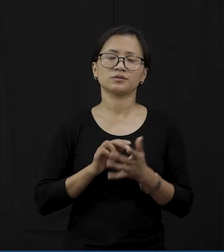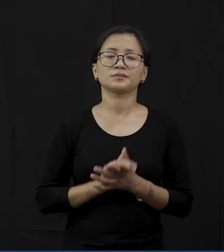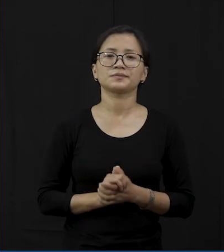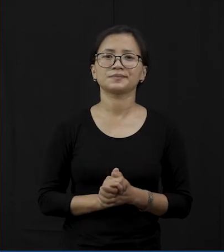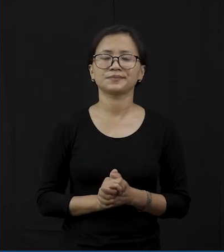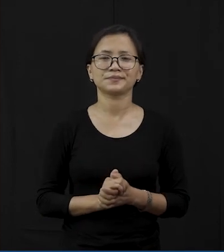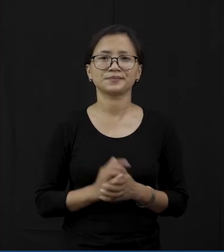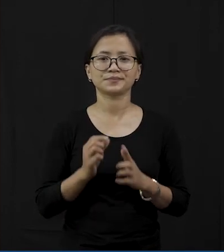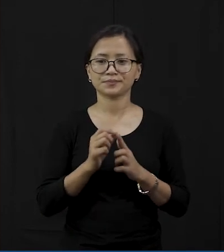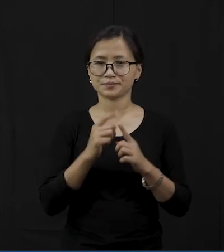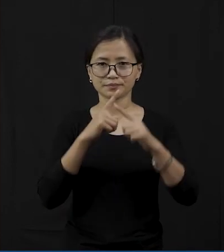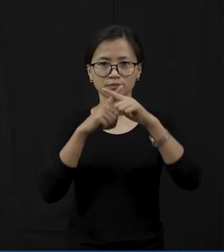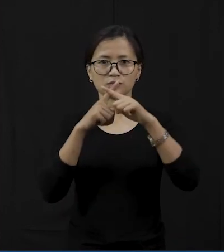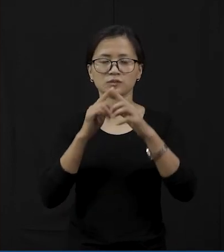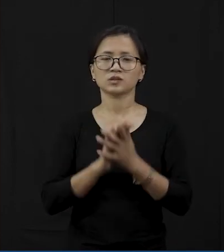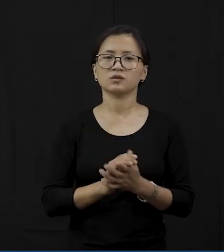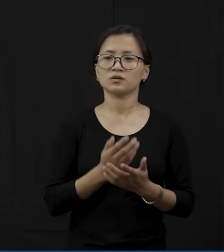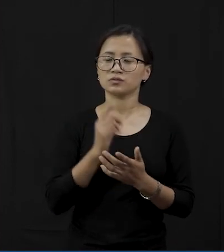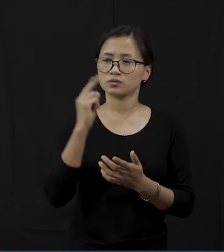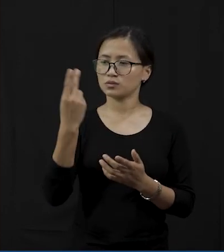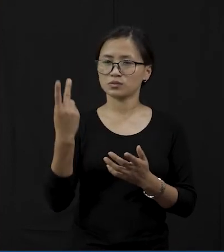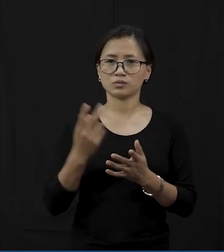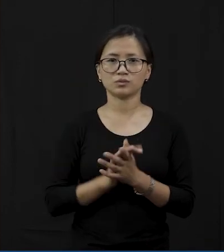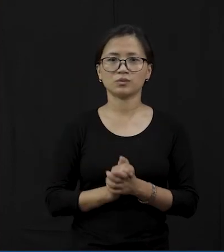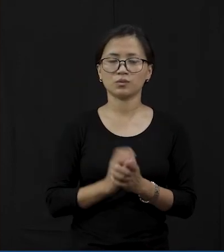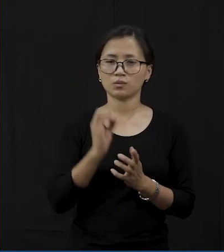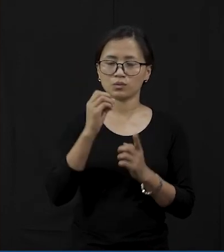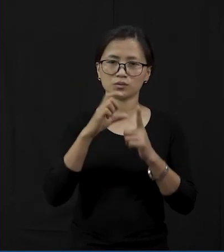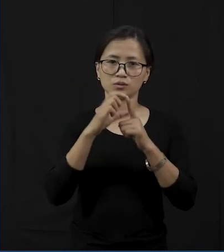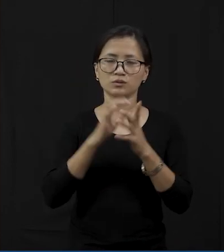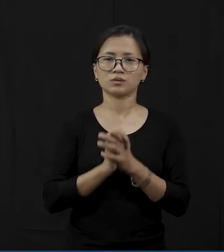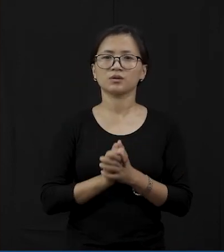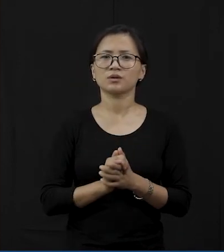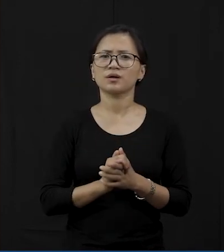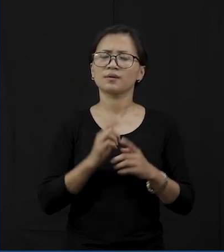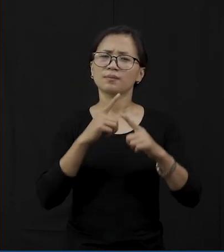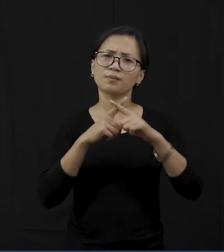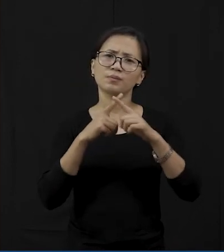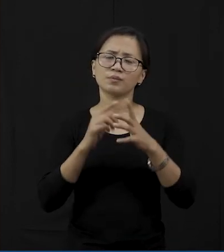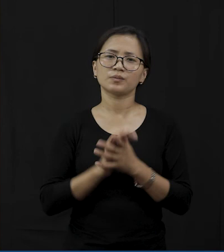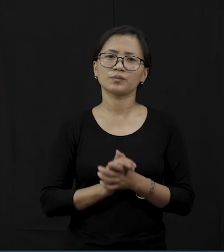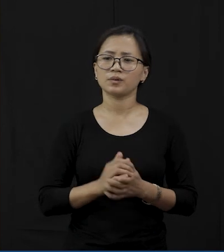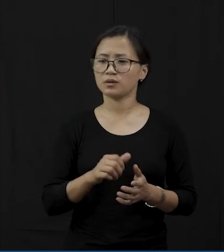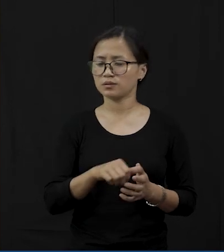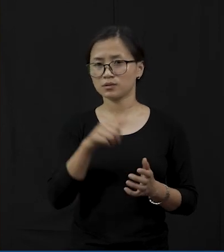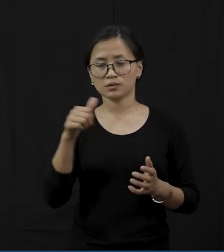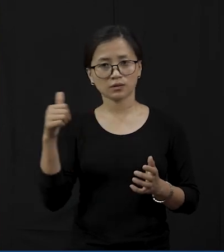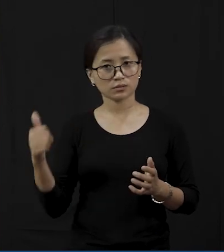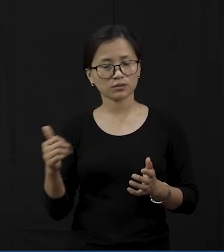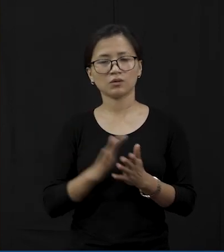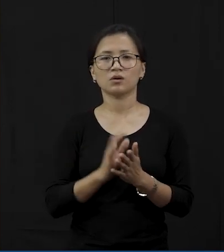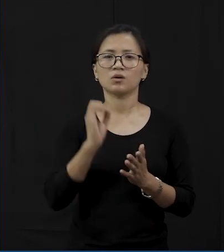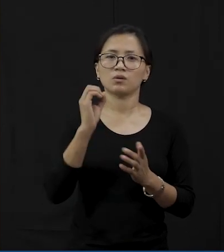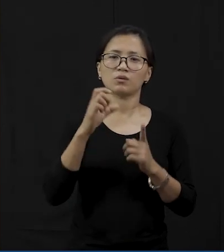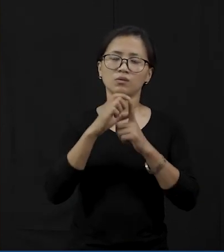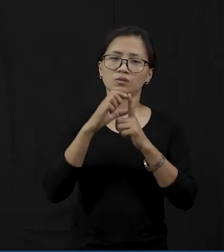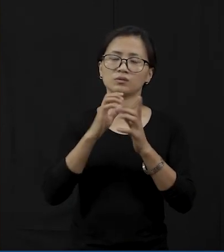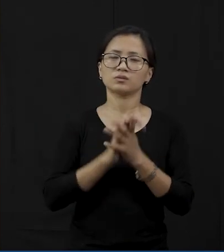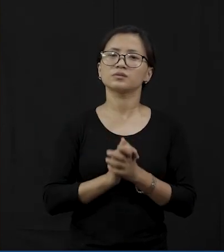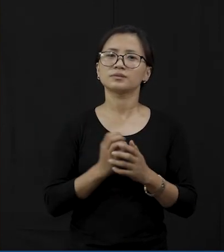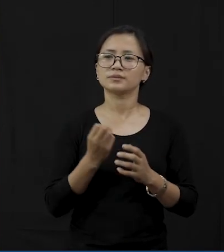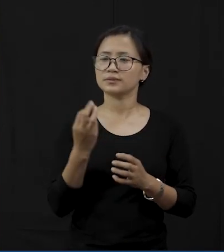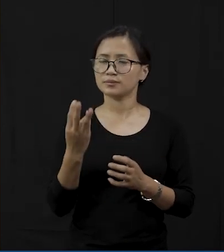And product of two odd numbers, and that is if you multiply any odd number with another odd number, it will result